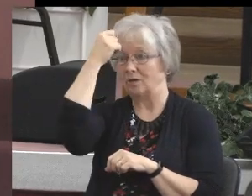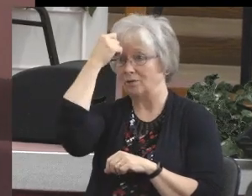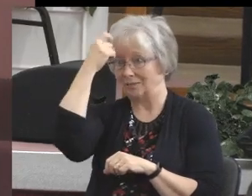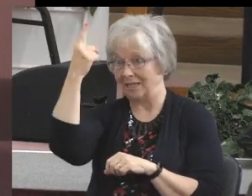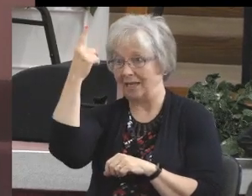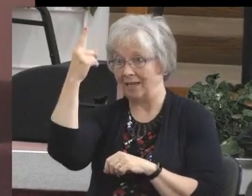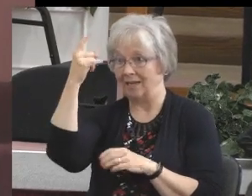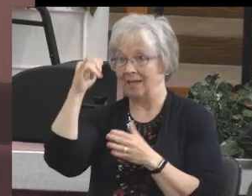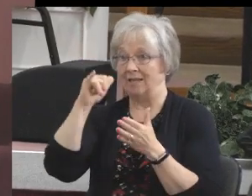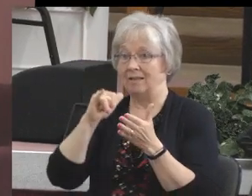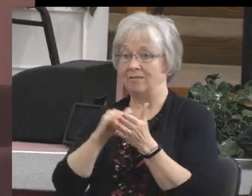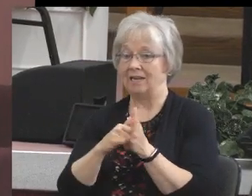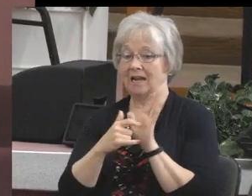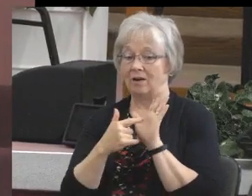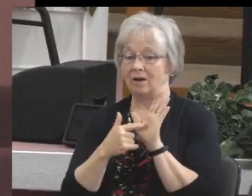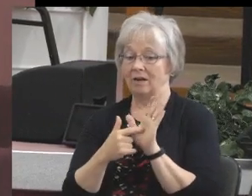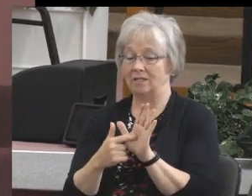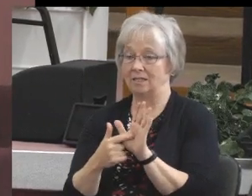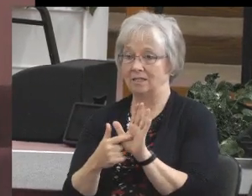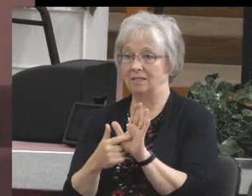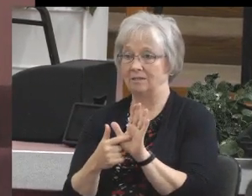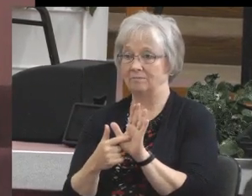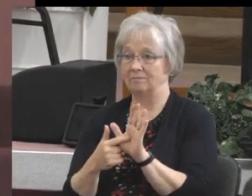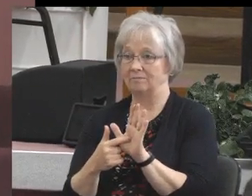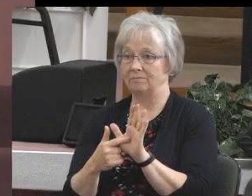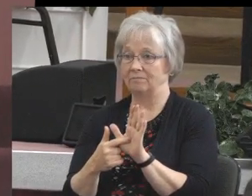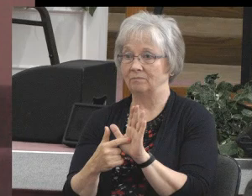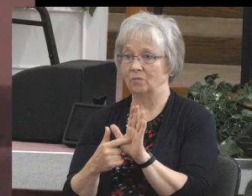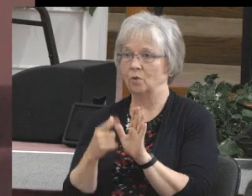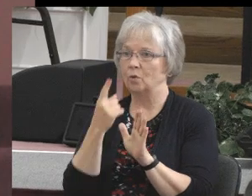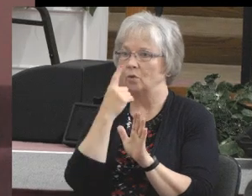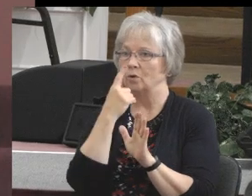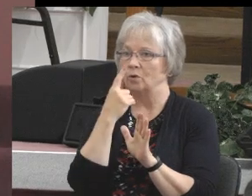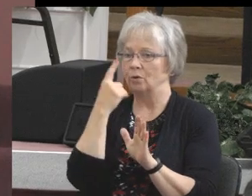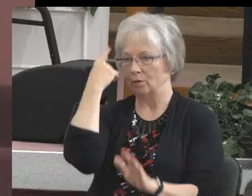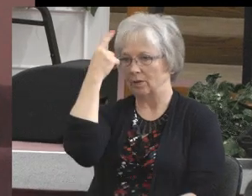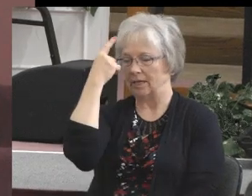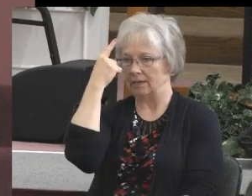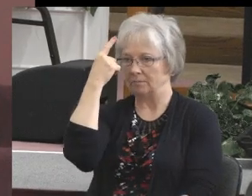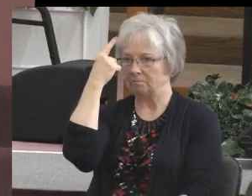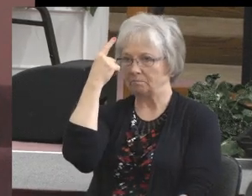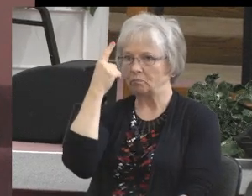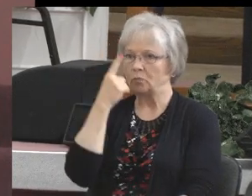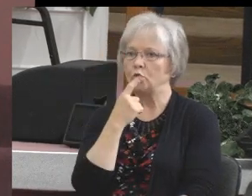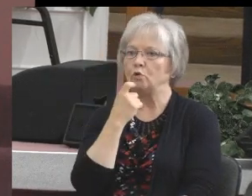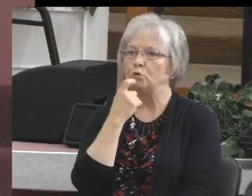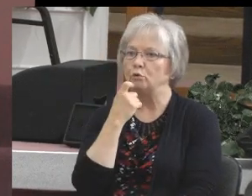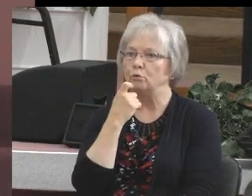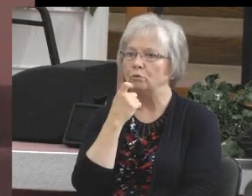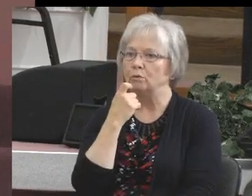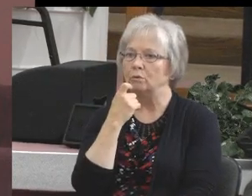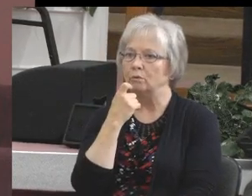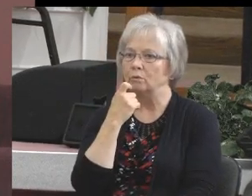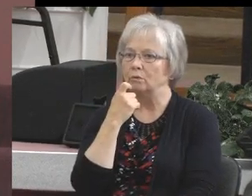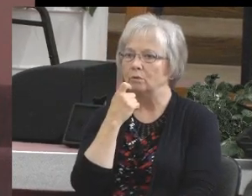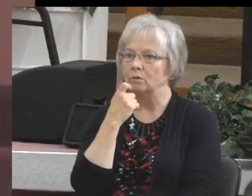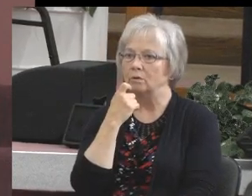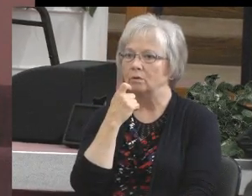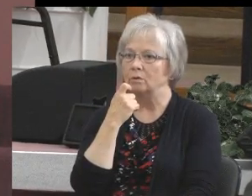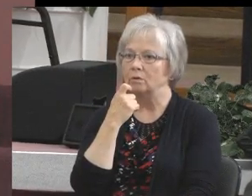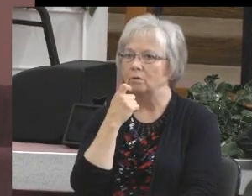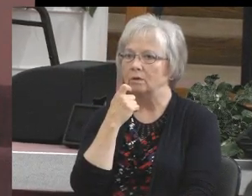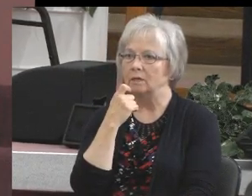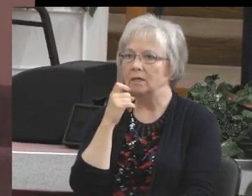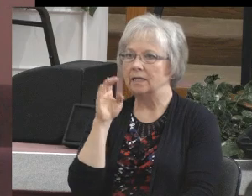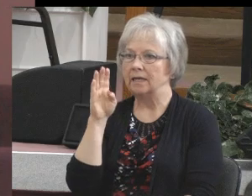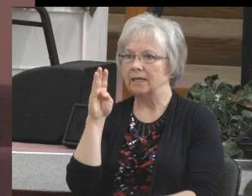our identity is going to be. Think about this. Who is it that's being blamed when one refuses to stand